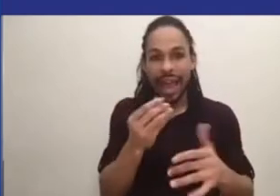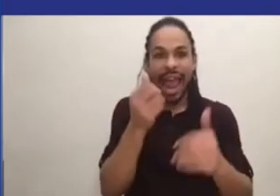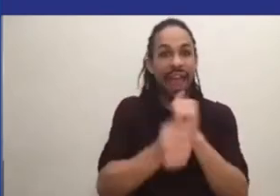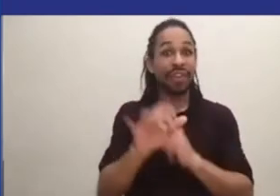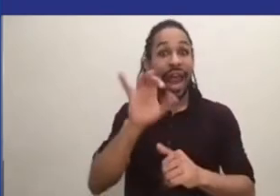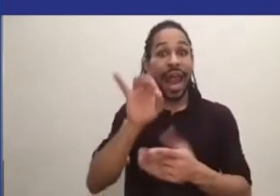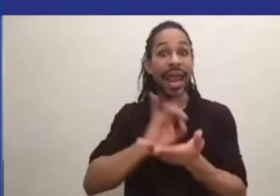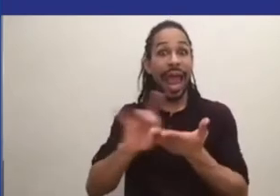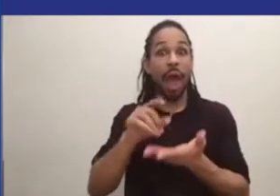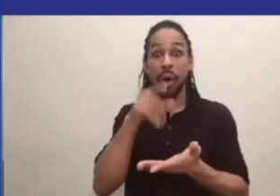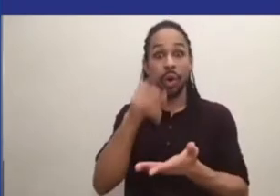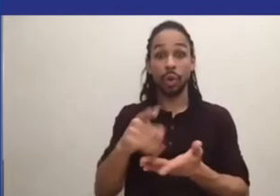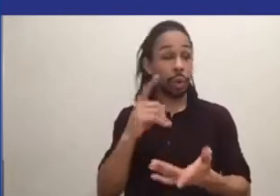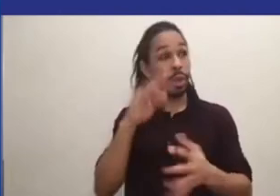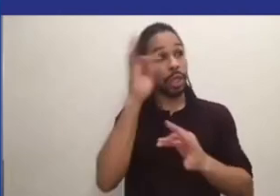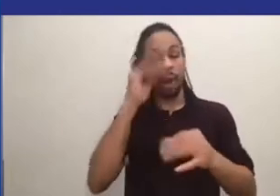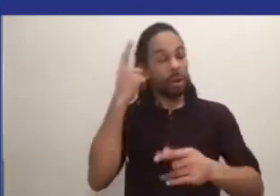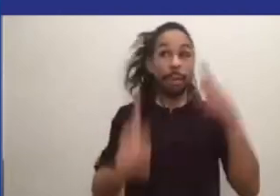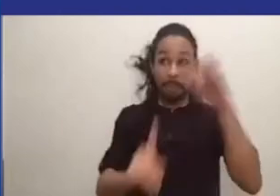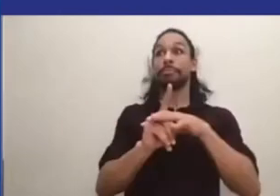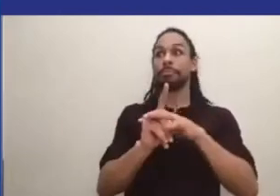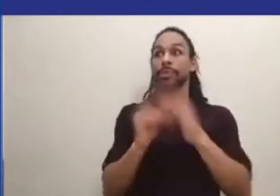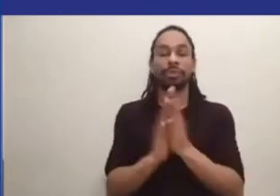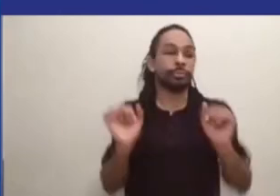have become.